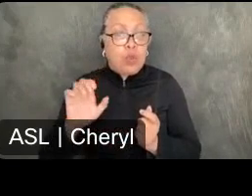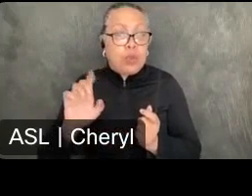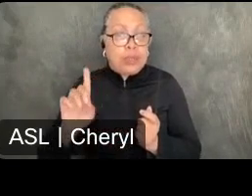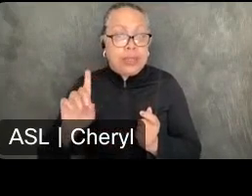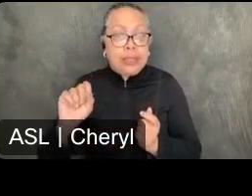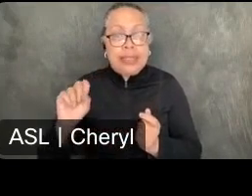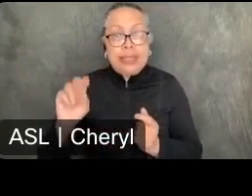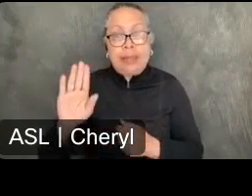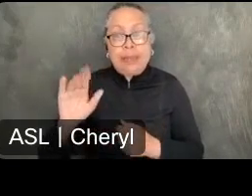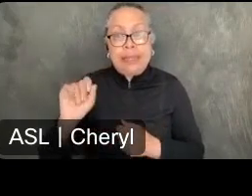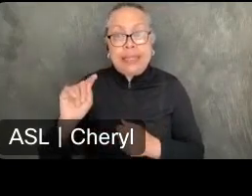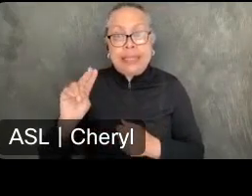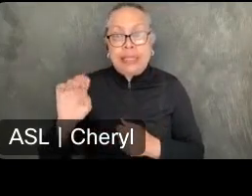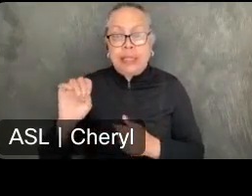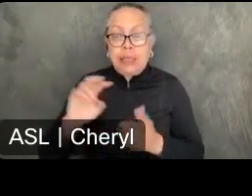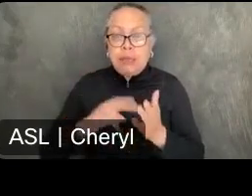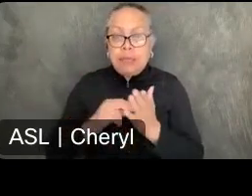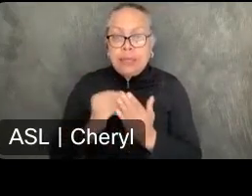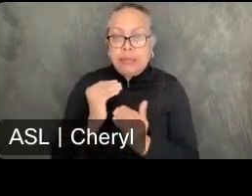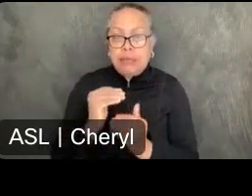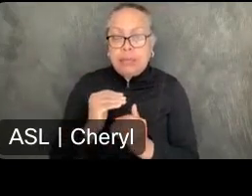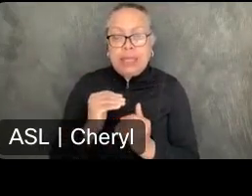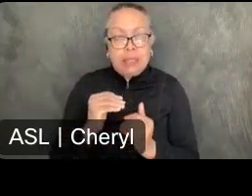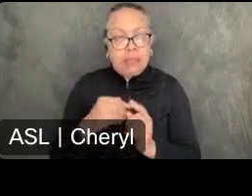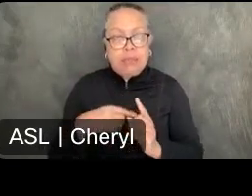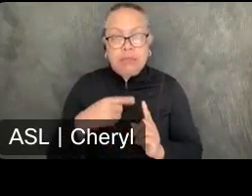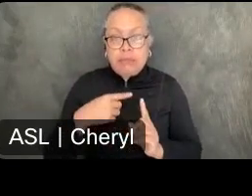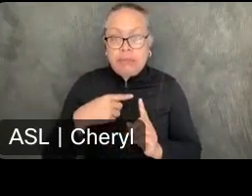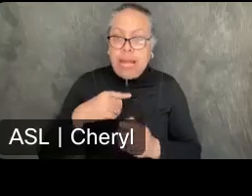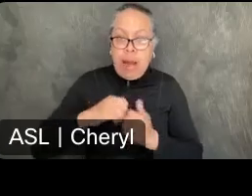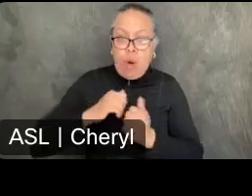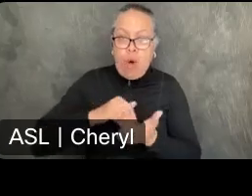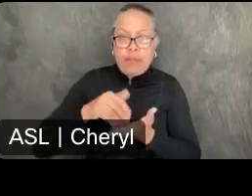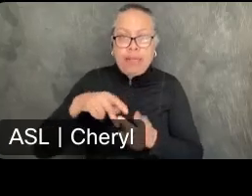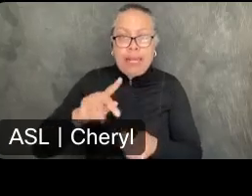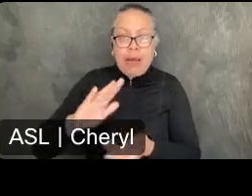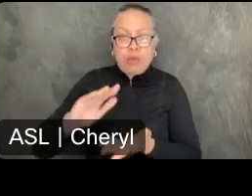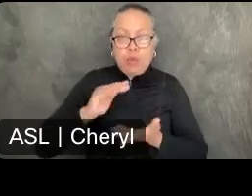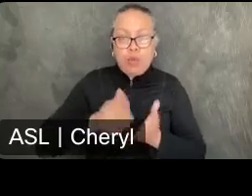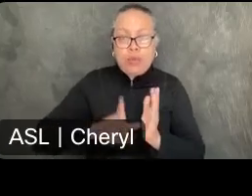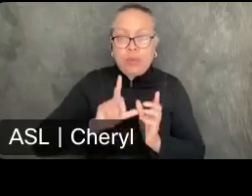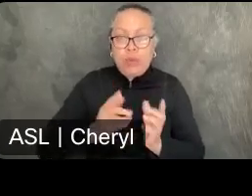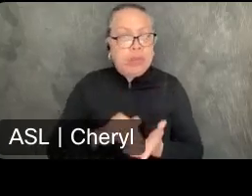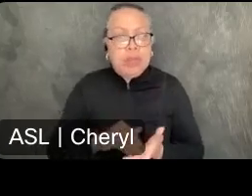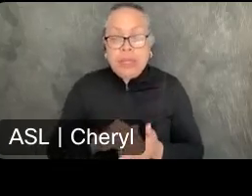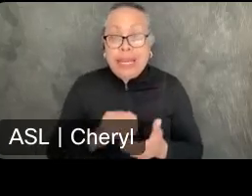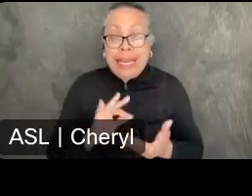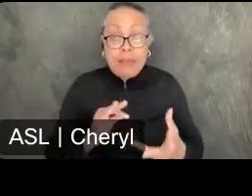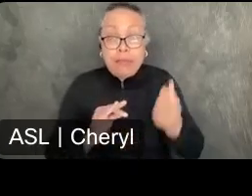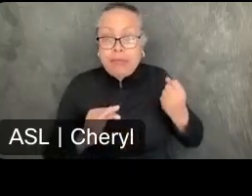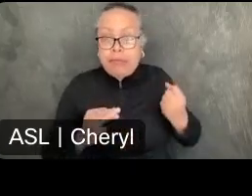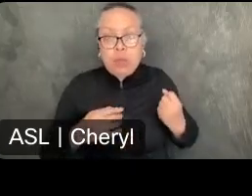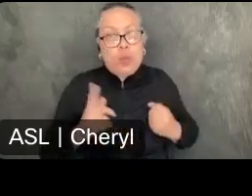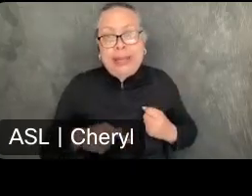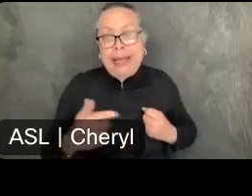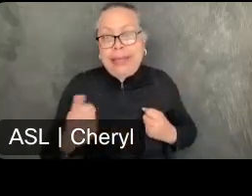get another. We're not able to have a replacement of those medications that were stolen,